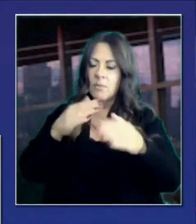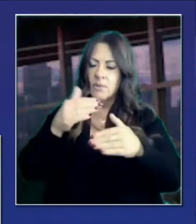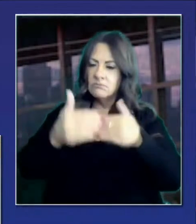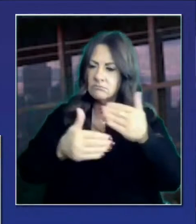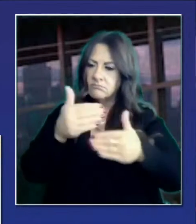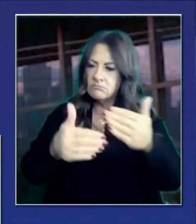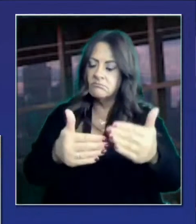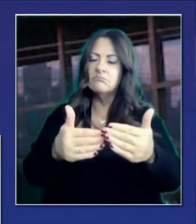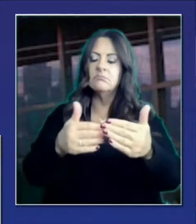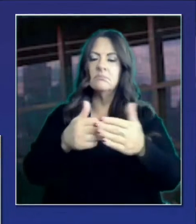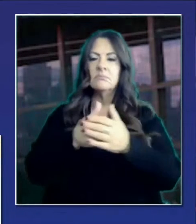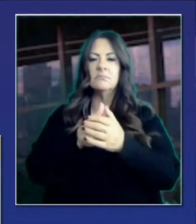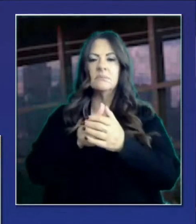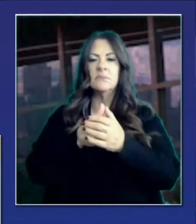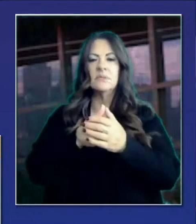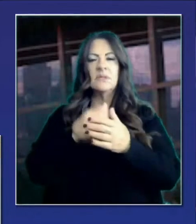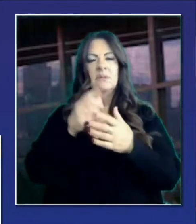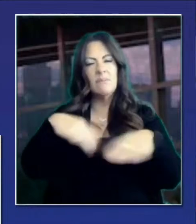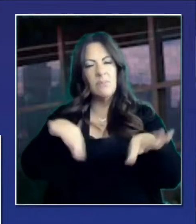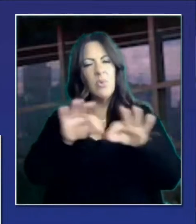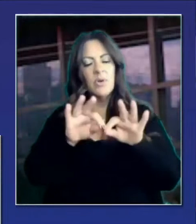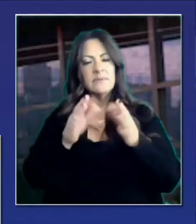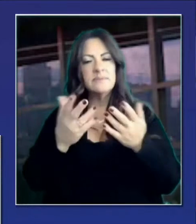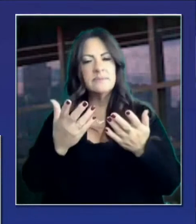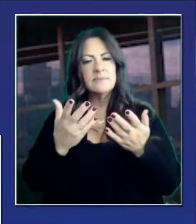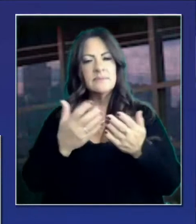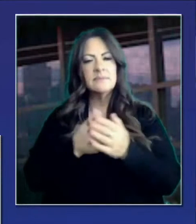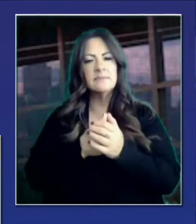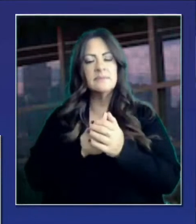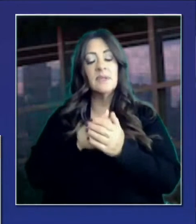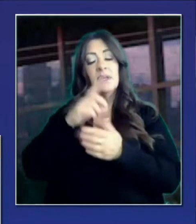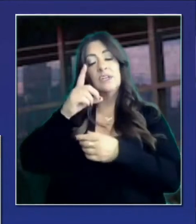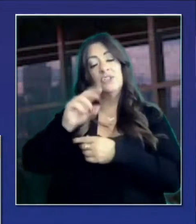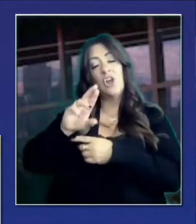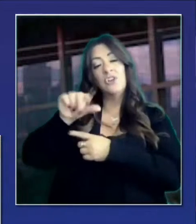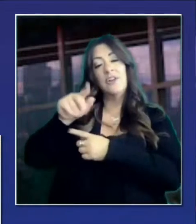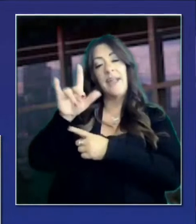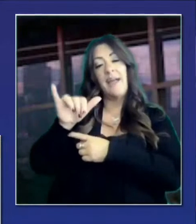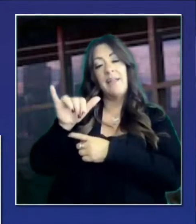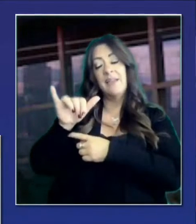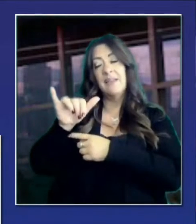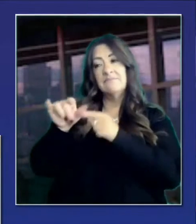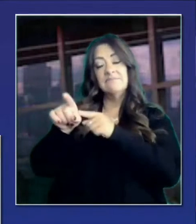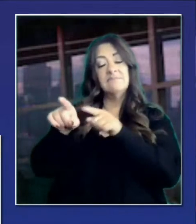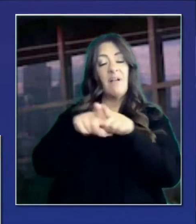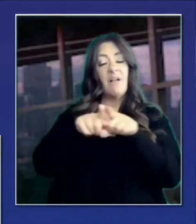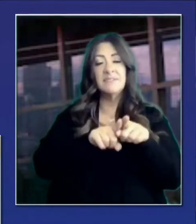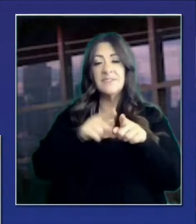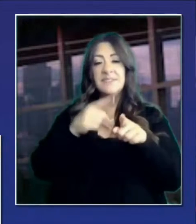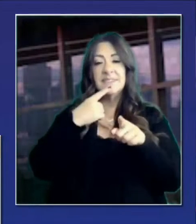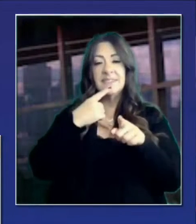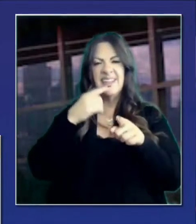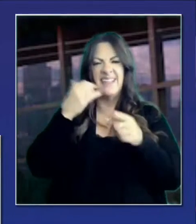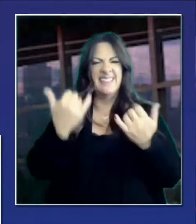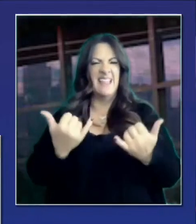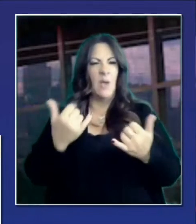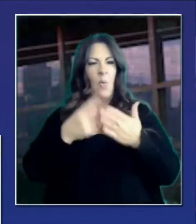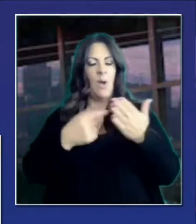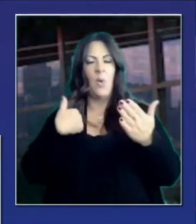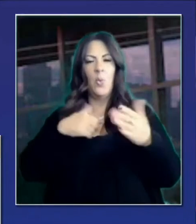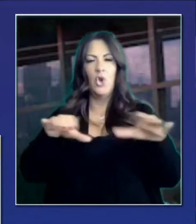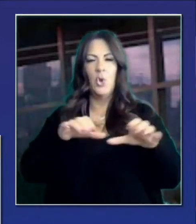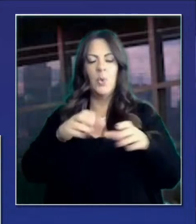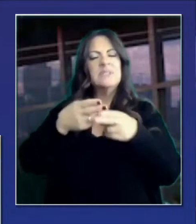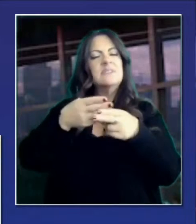soberly, with our eyes wide open. And as I said in the beginning, Dr. Galley said this as well, this is iterative. Every single